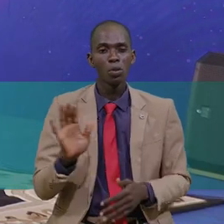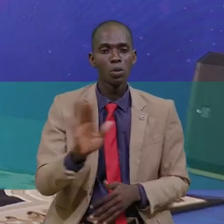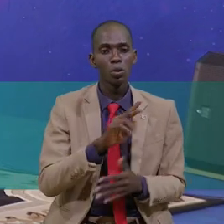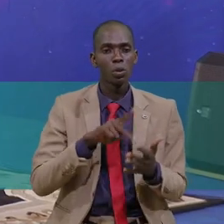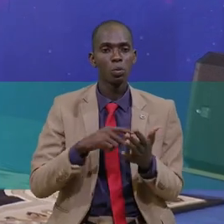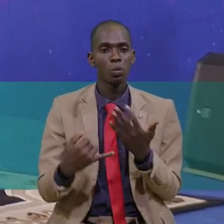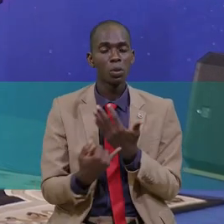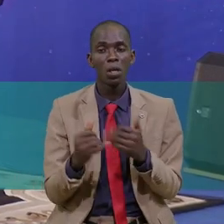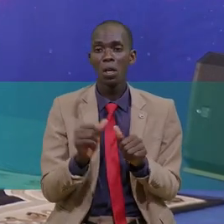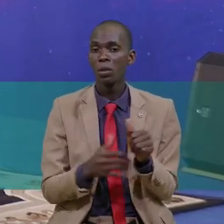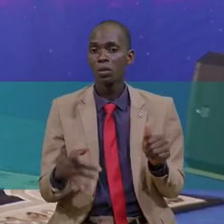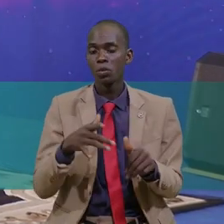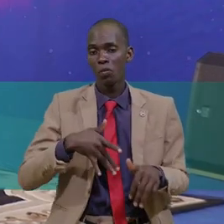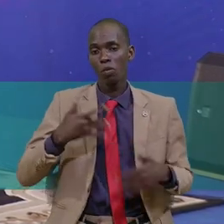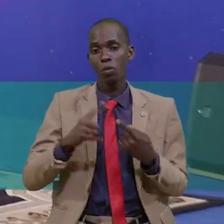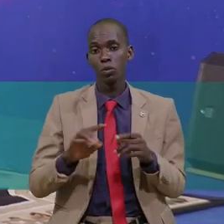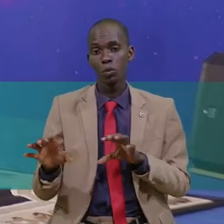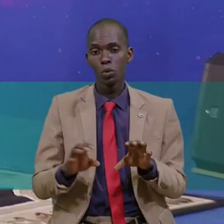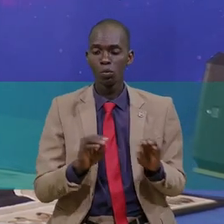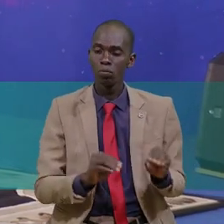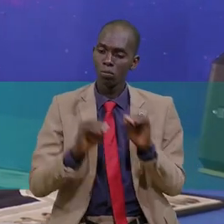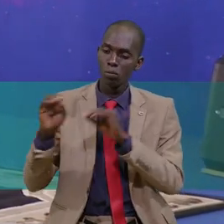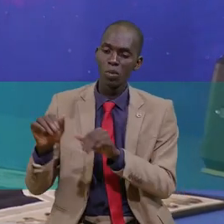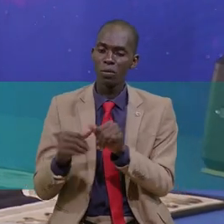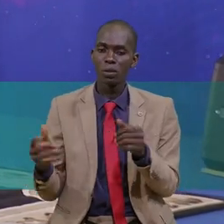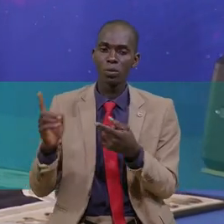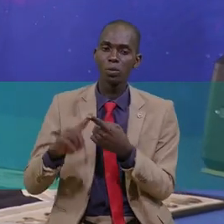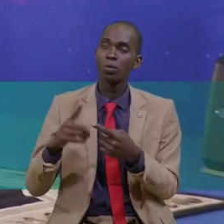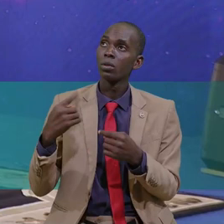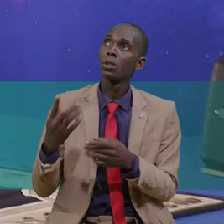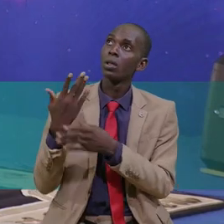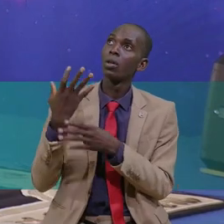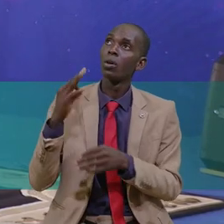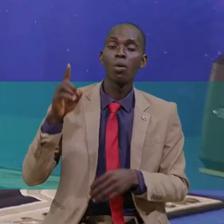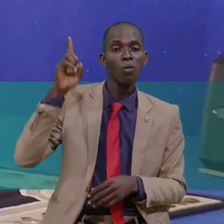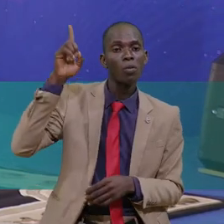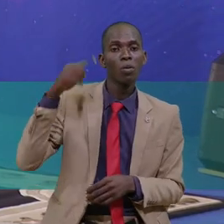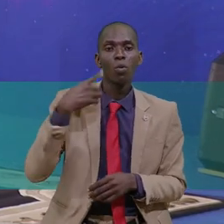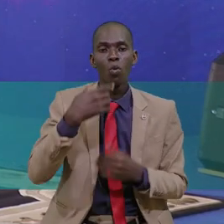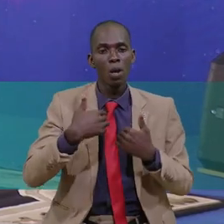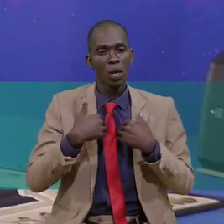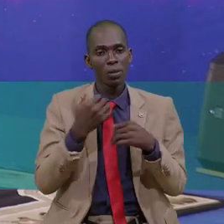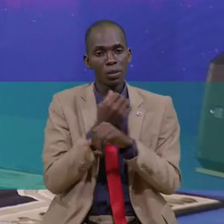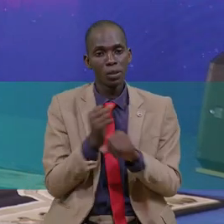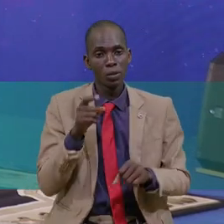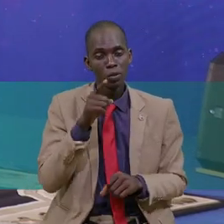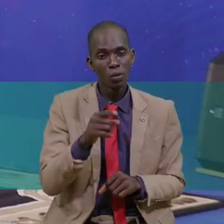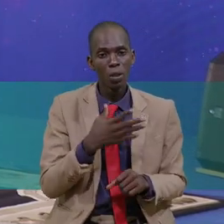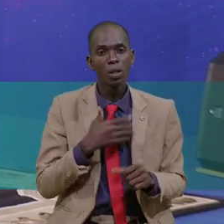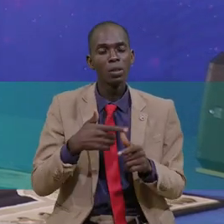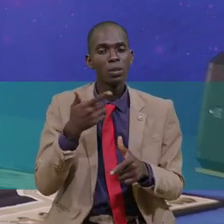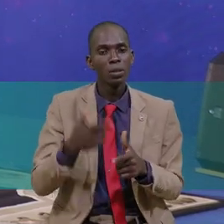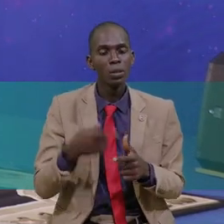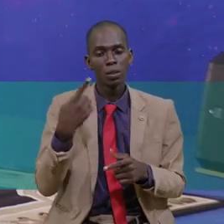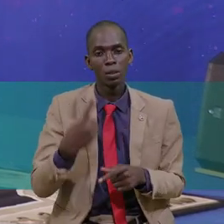feel you want to do, put everything in the hands of him who has saved you? And then the zeal of